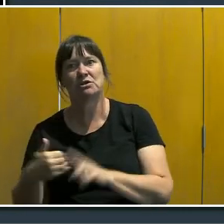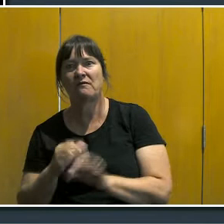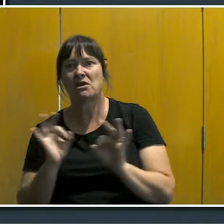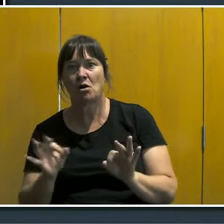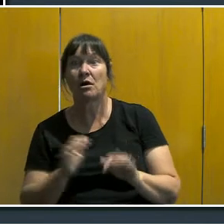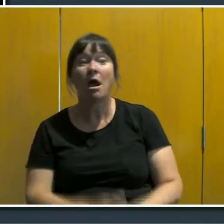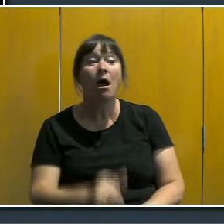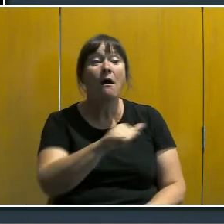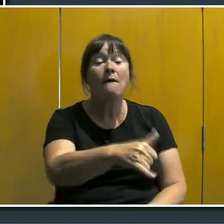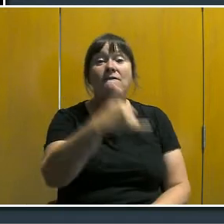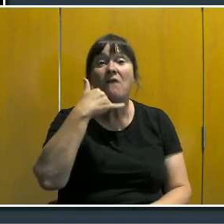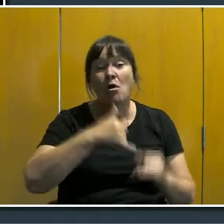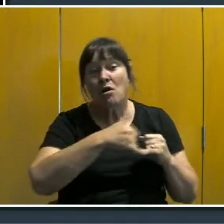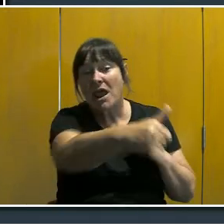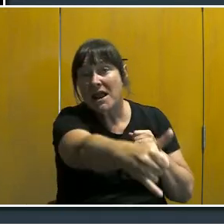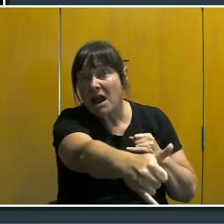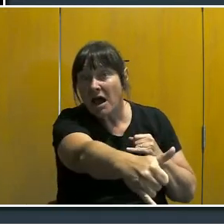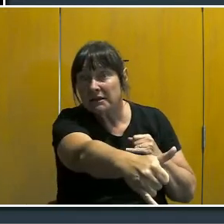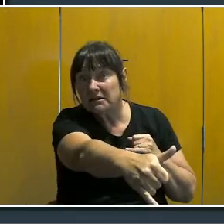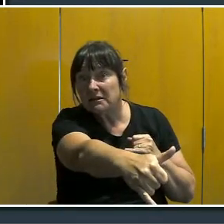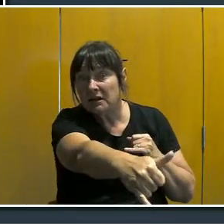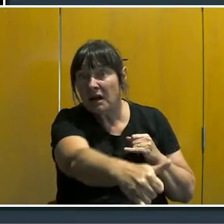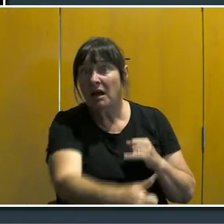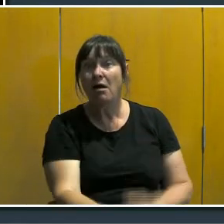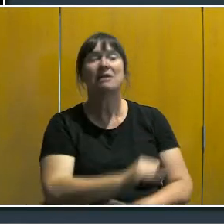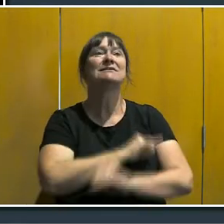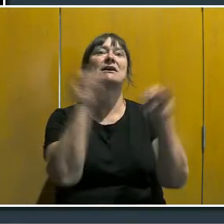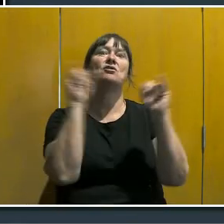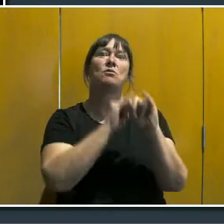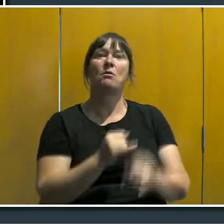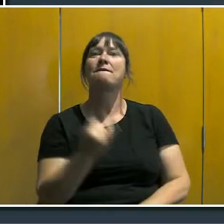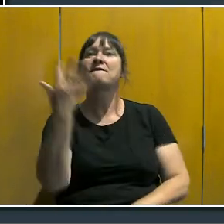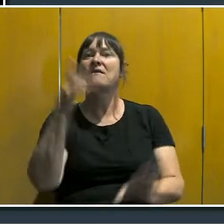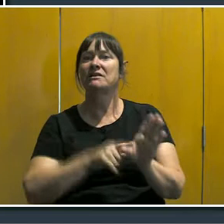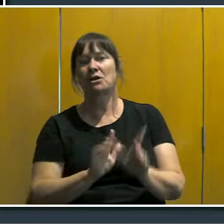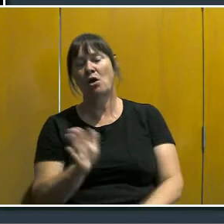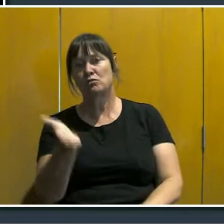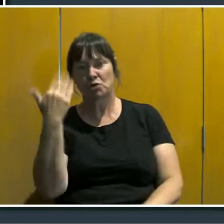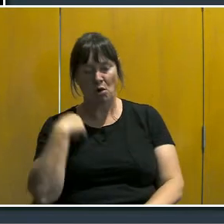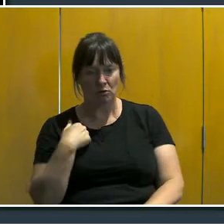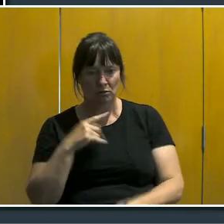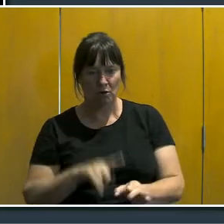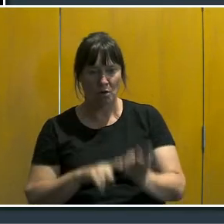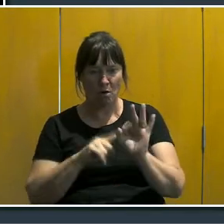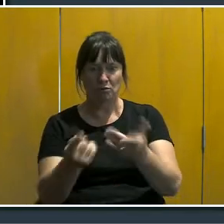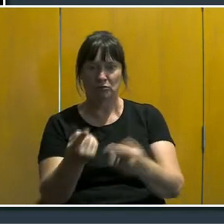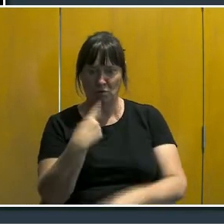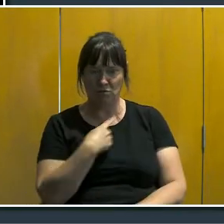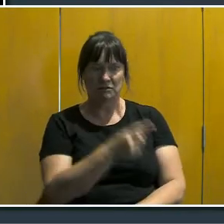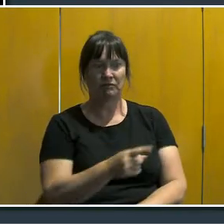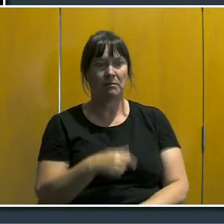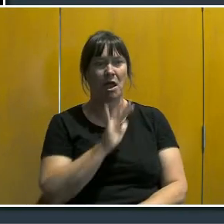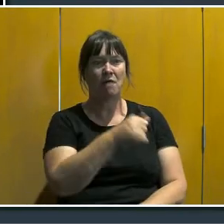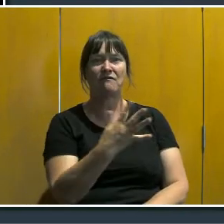he was quoted $42,000 to connect to the exchange 5 years ago. Many of us in the priority community feel that